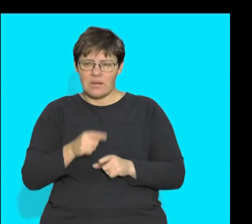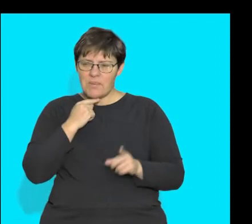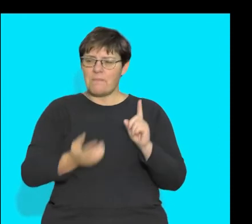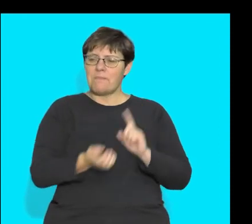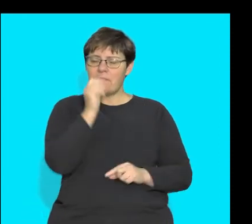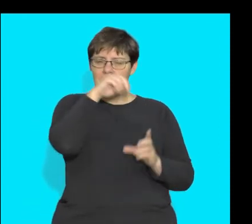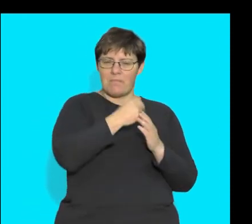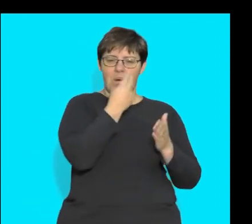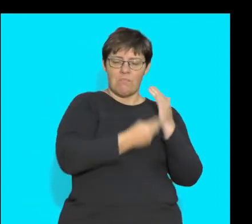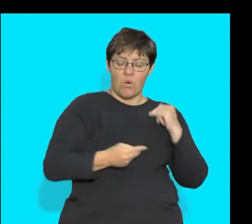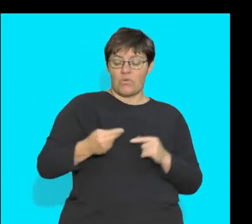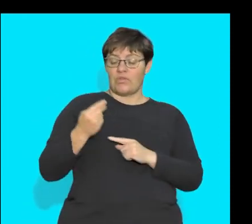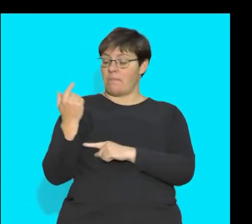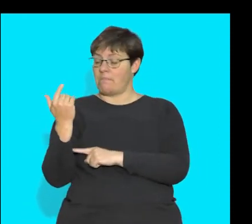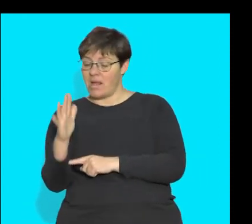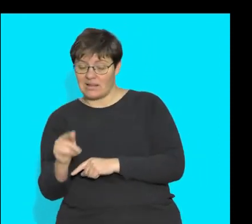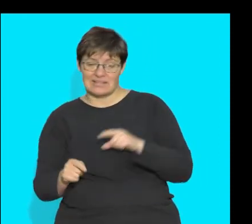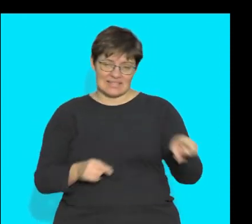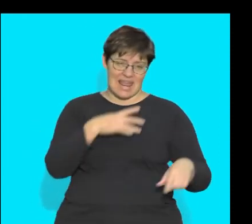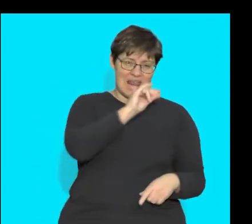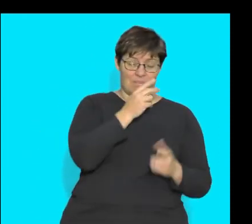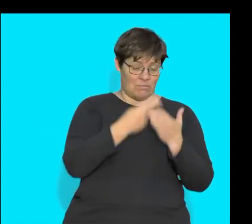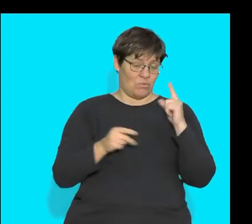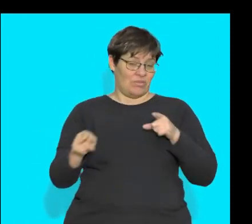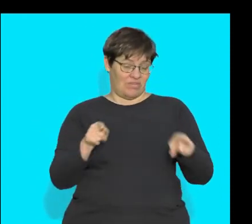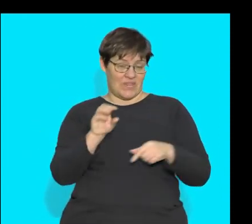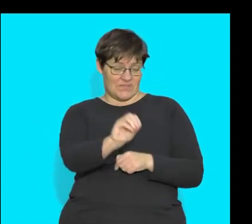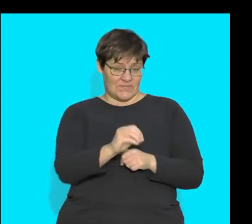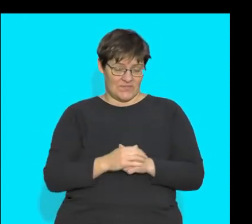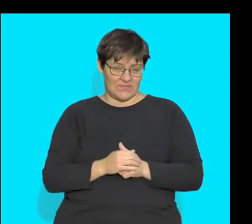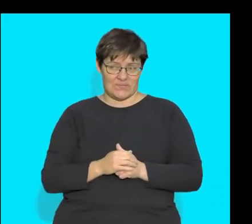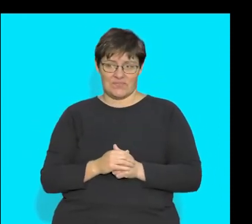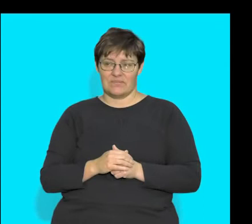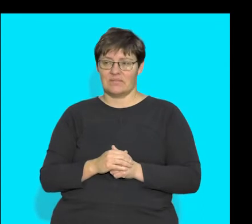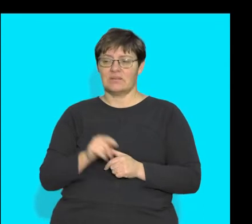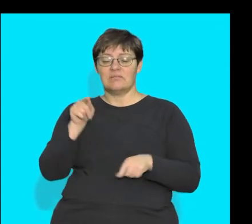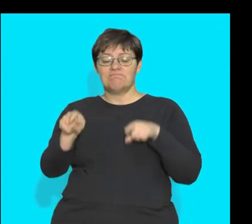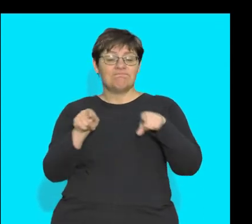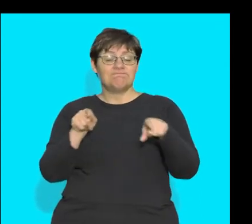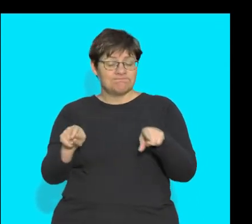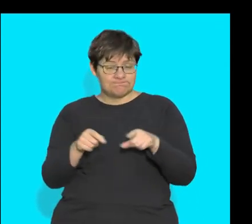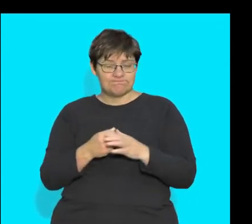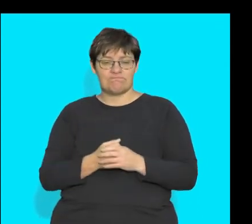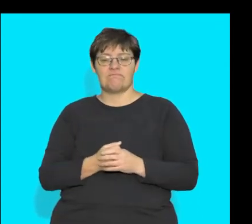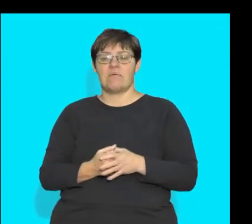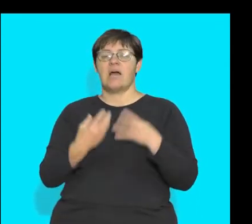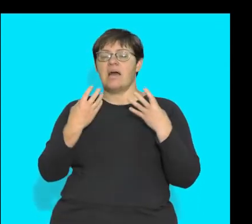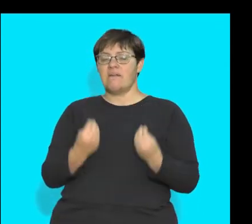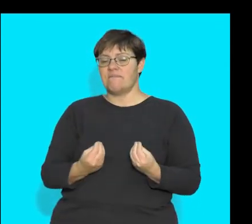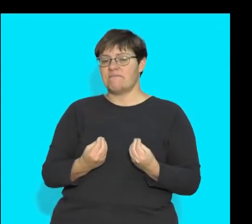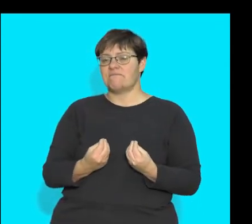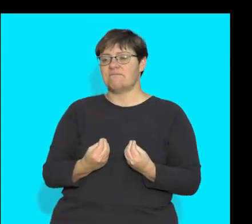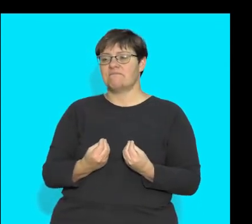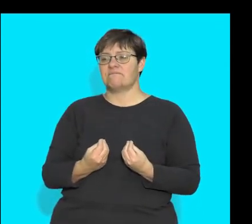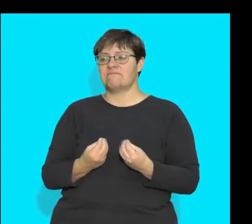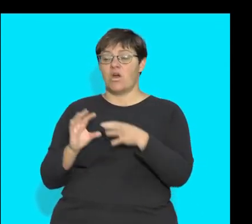find these in both a plant and an animal cell. Now these organelles have a